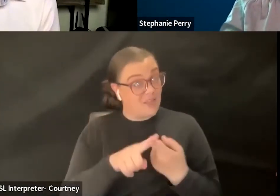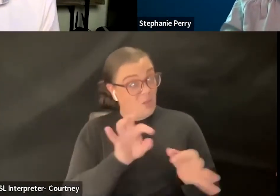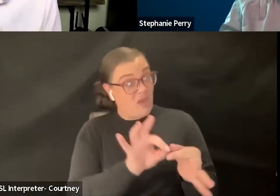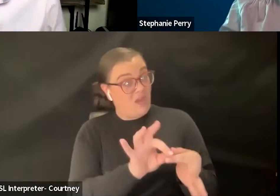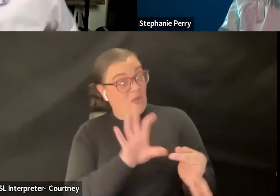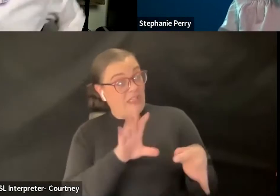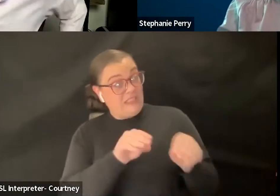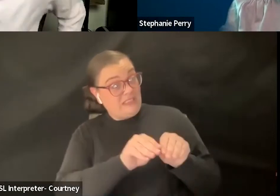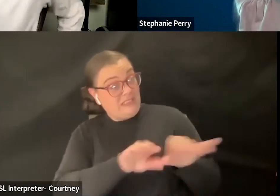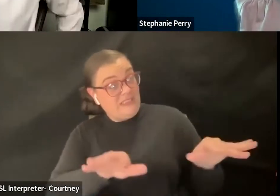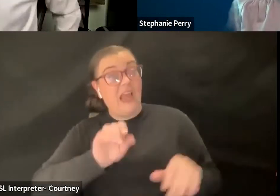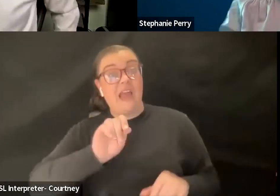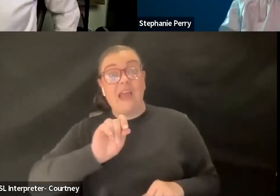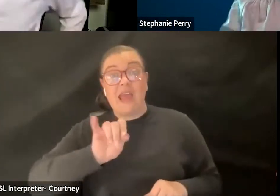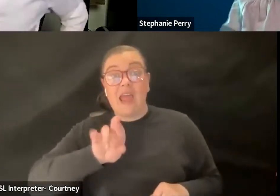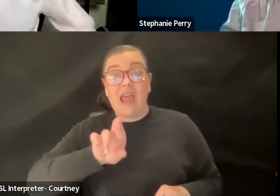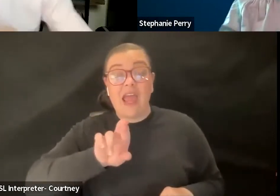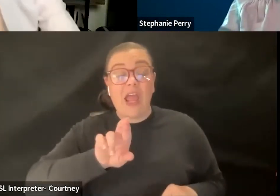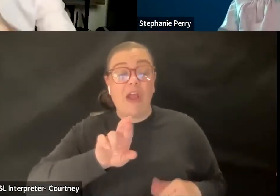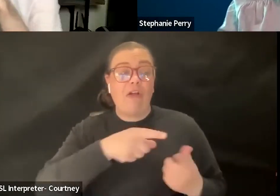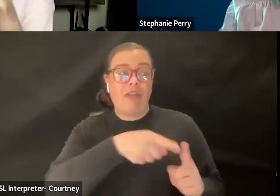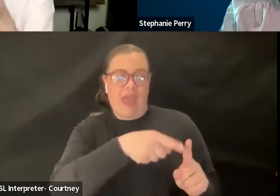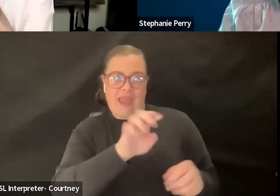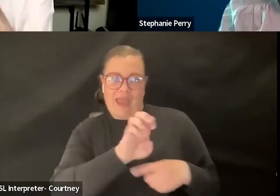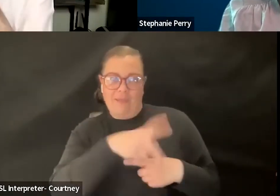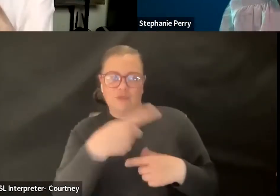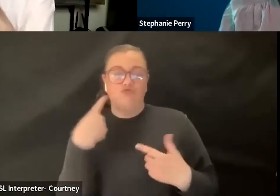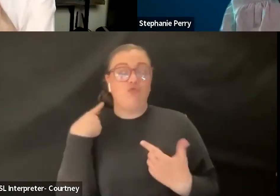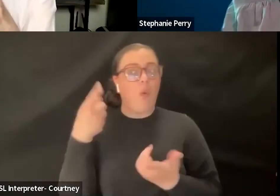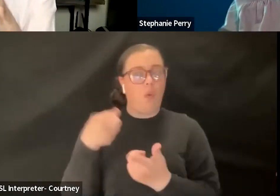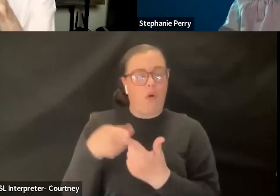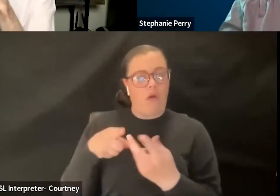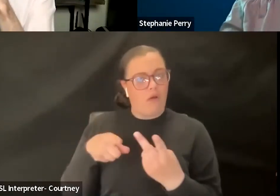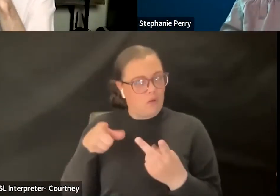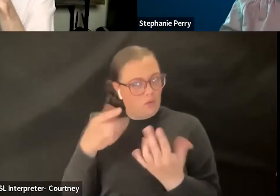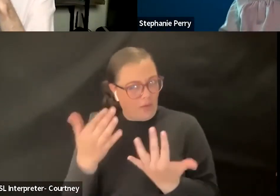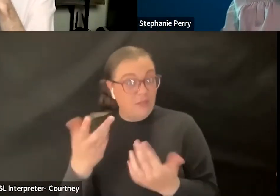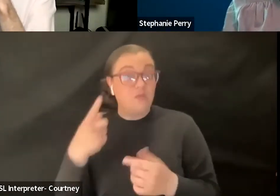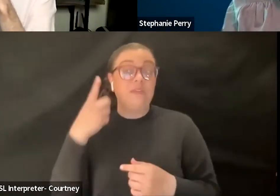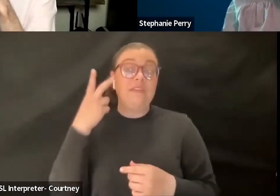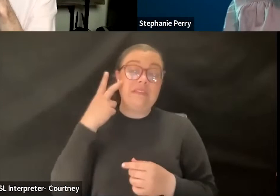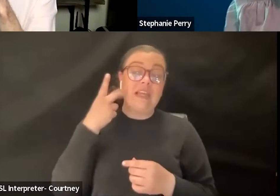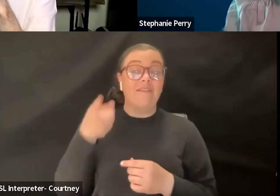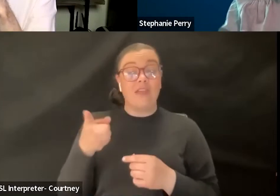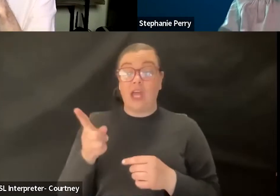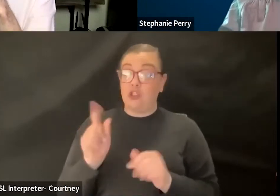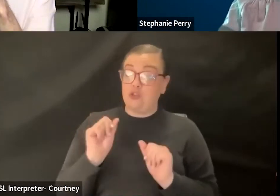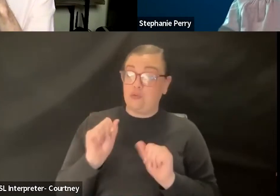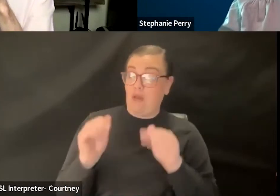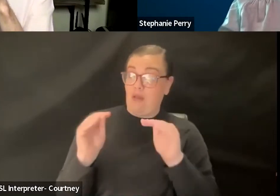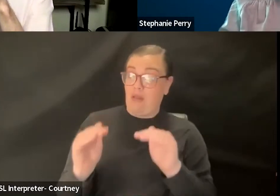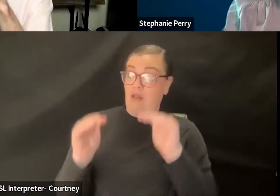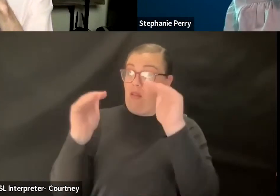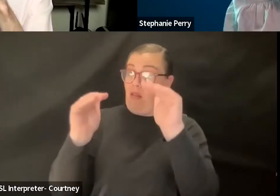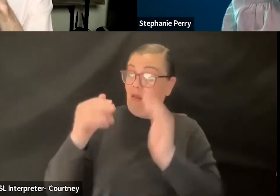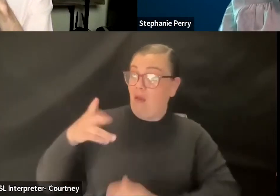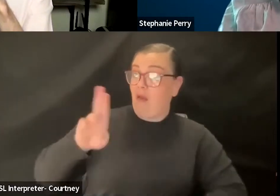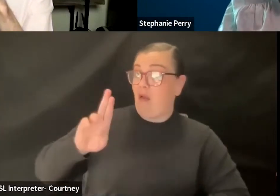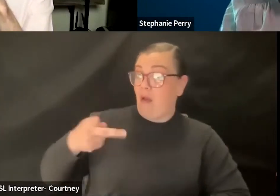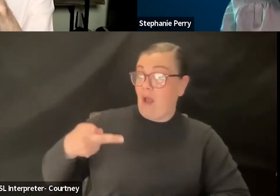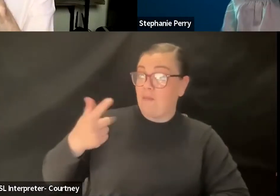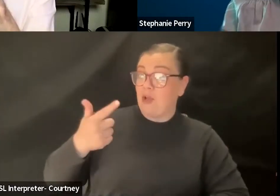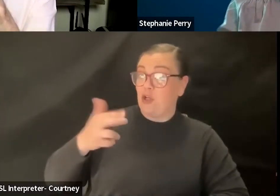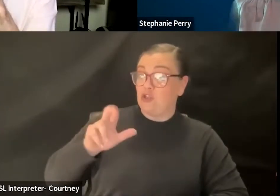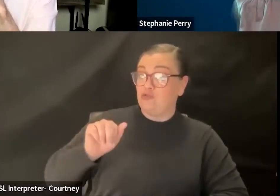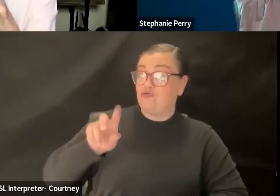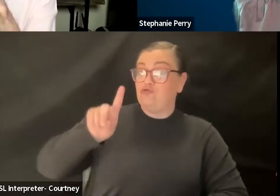exhibited in theaters to determine if you have a viable upgrade claim. That is something that as soon as you work on your day on